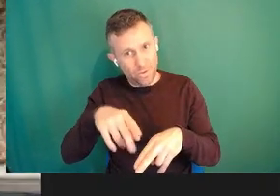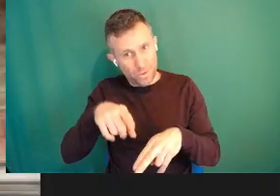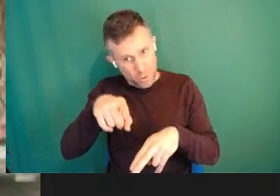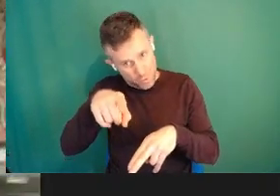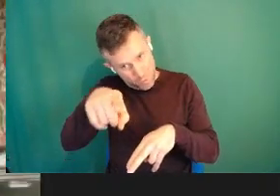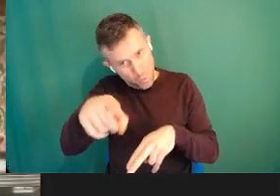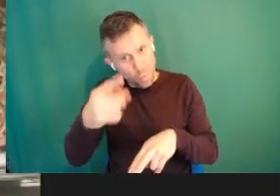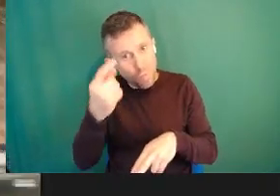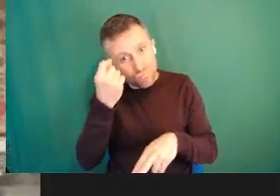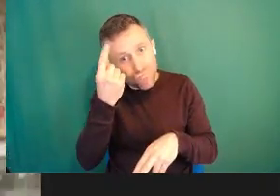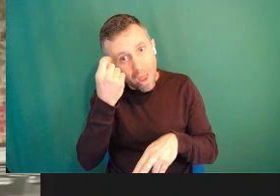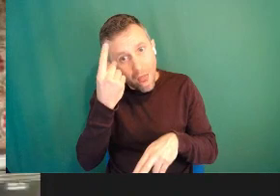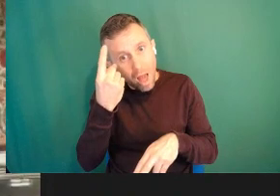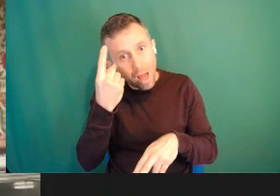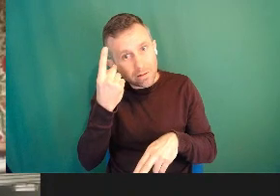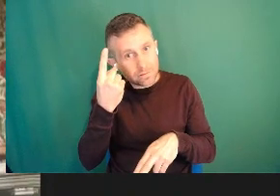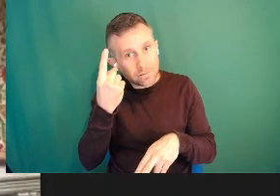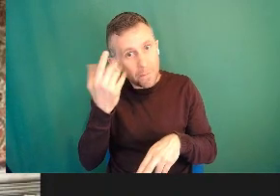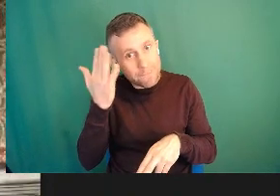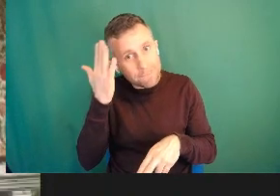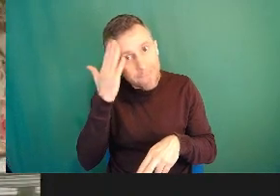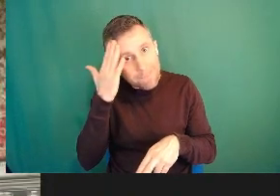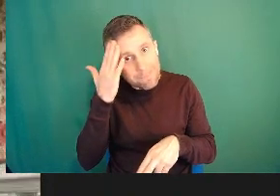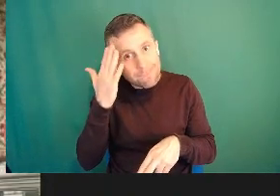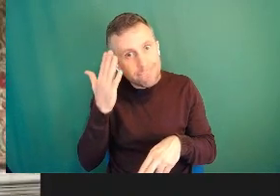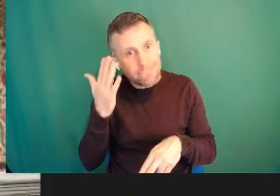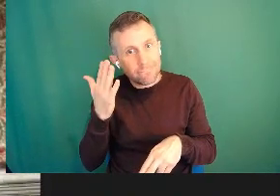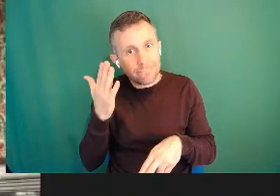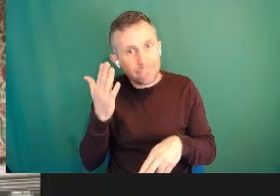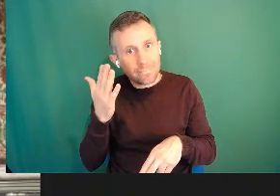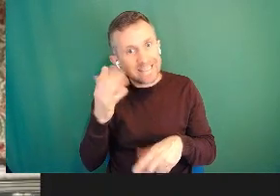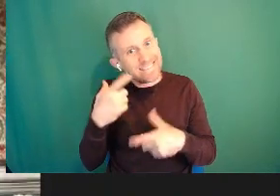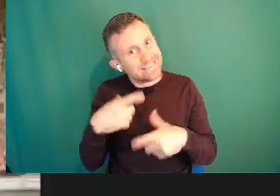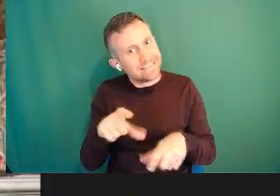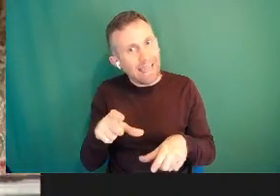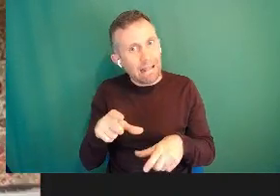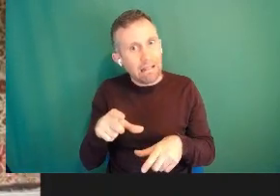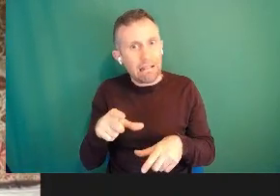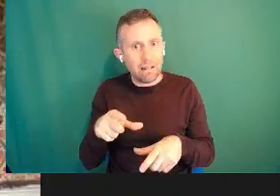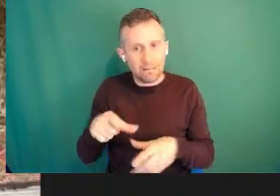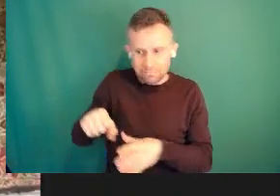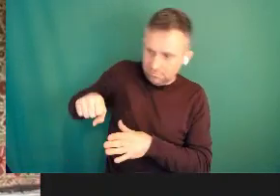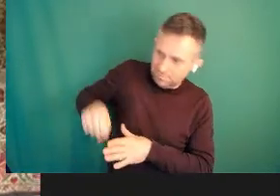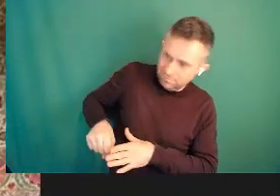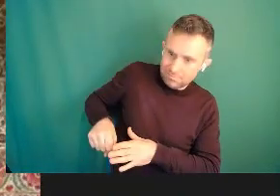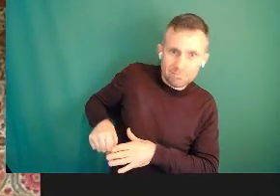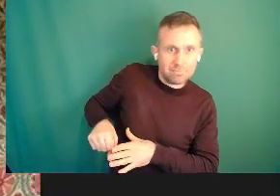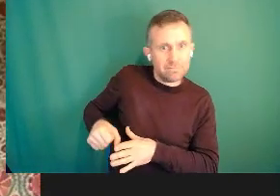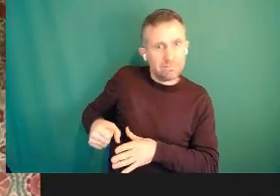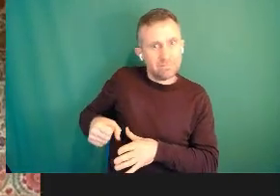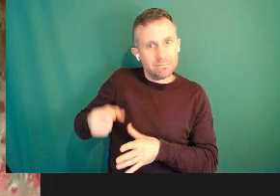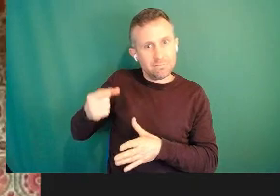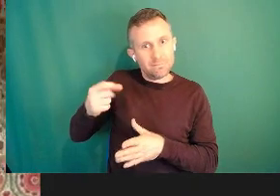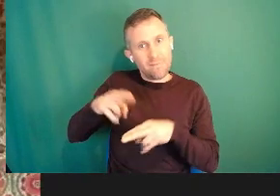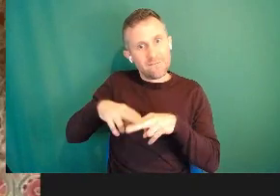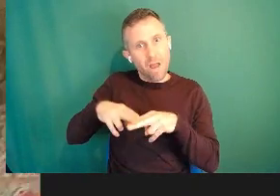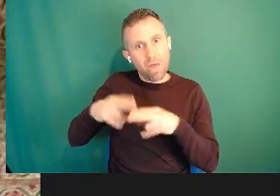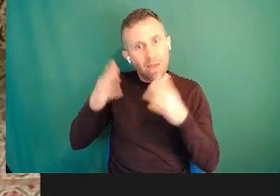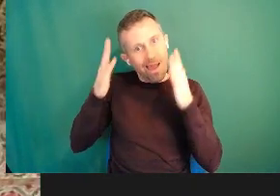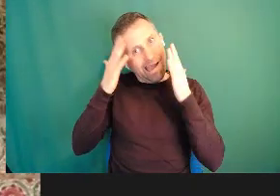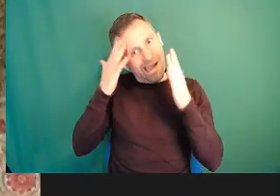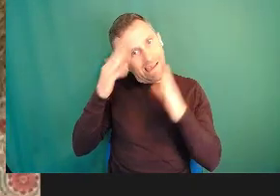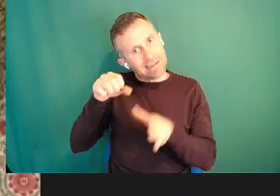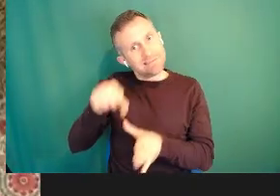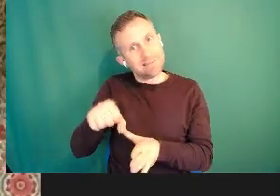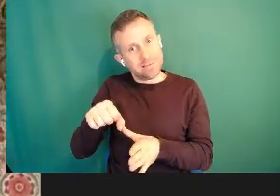mum had carried your father's head around in a bag on her skirts? What would you do with the head? And Carew Riley, what he